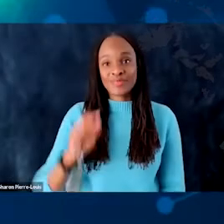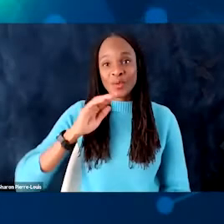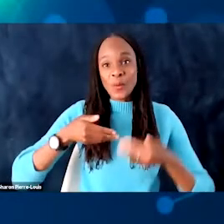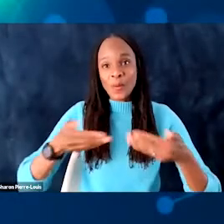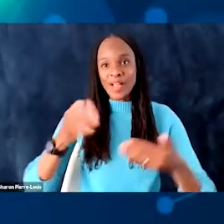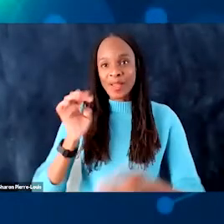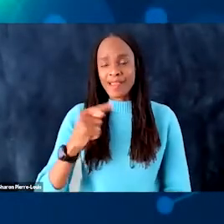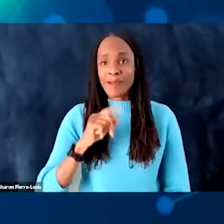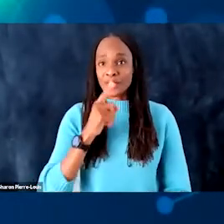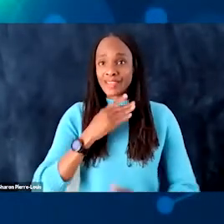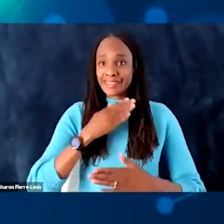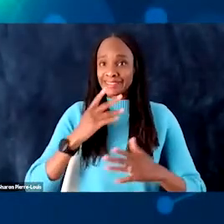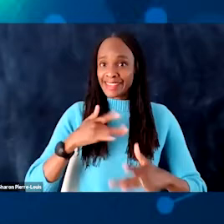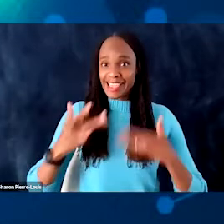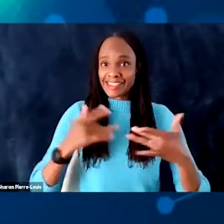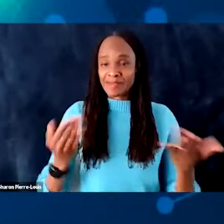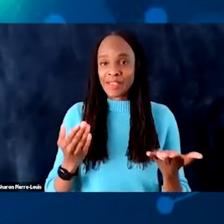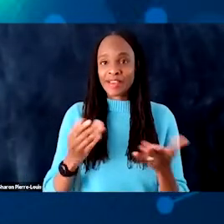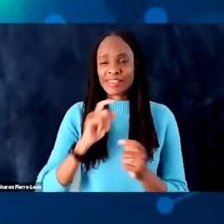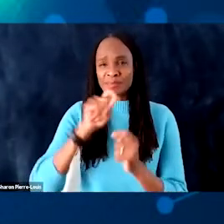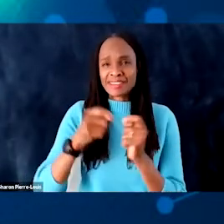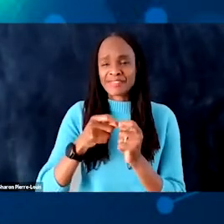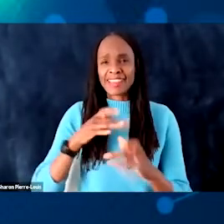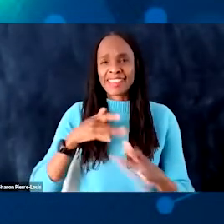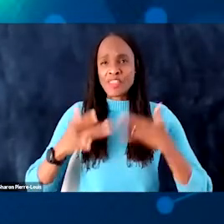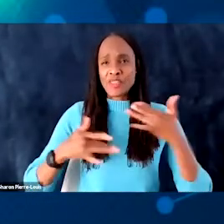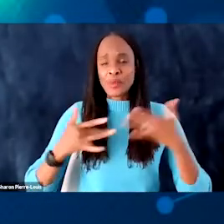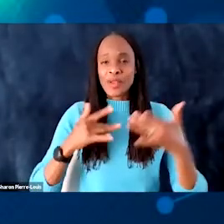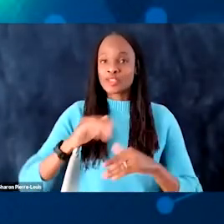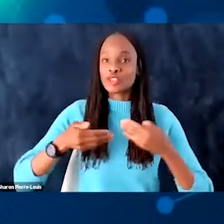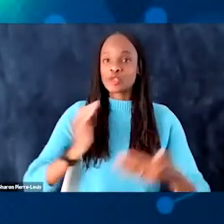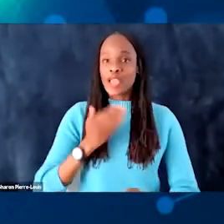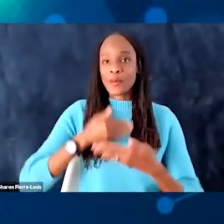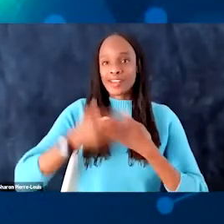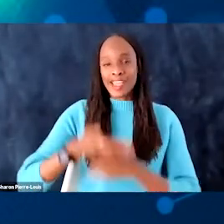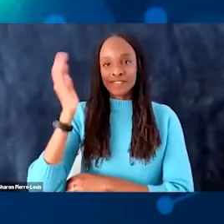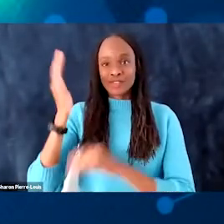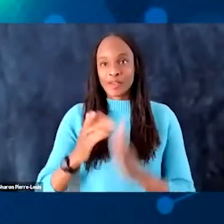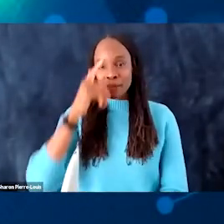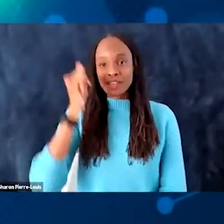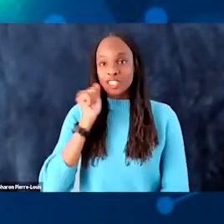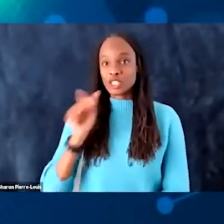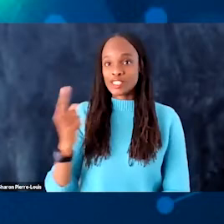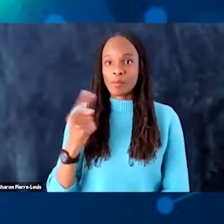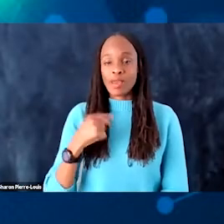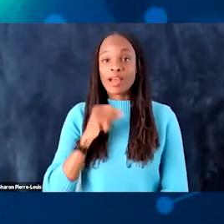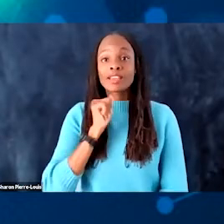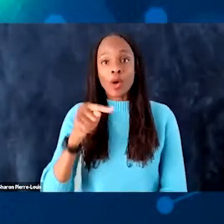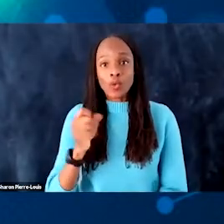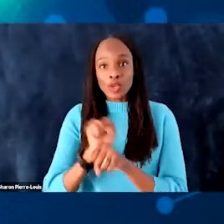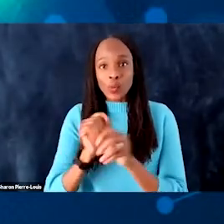Welcome back. I am really excited to be here and particularly thrilled to introduce our next speaker because she is someone I not only work